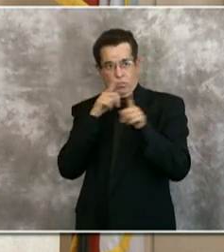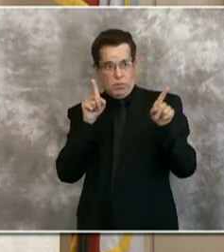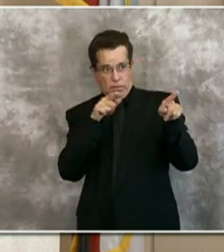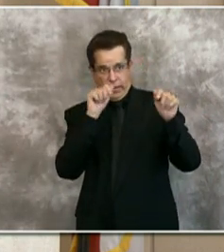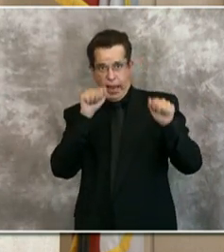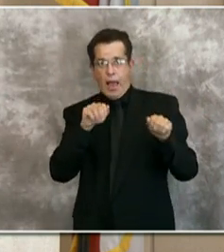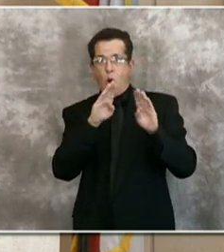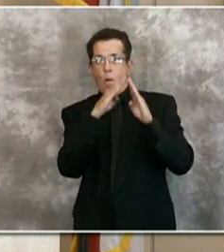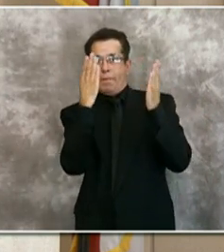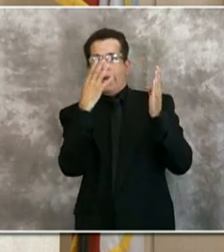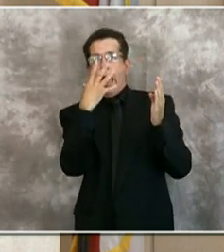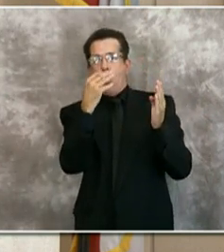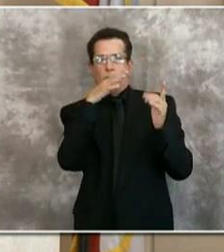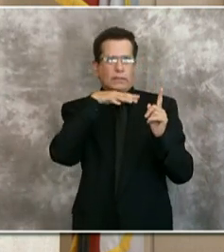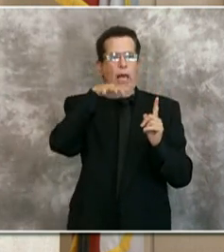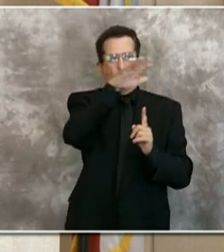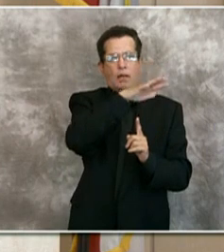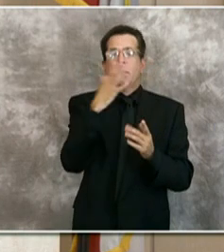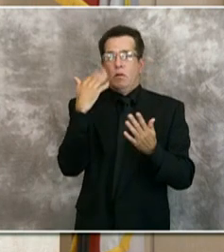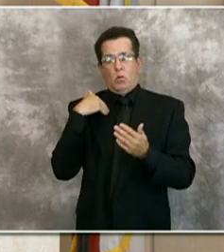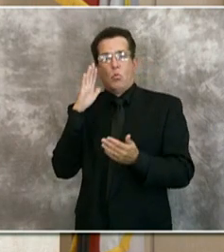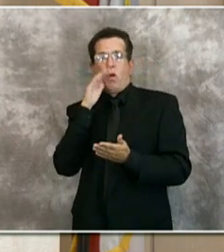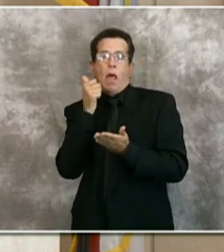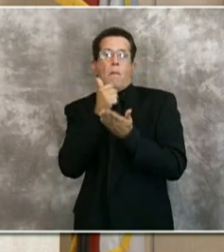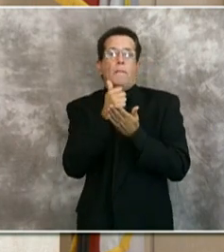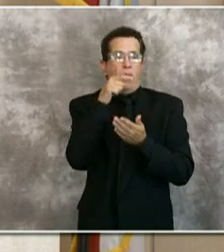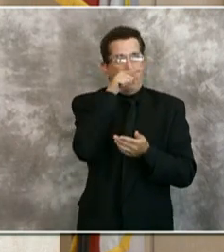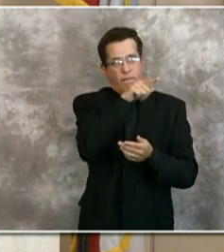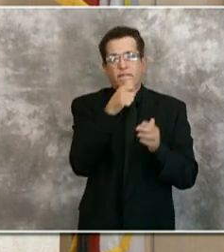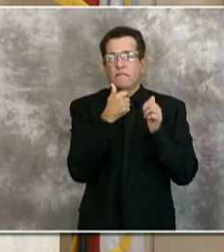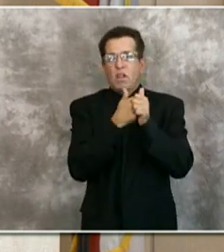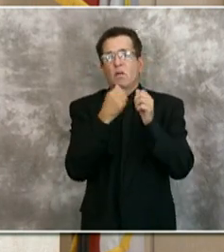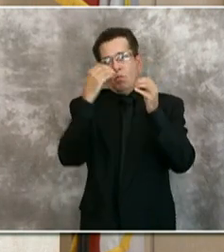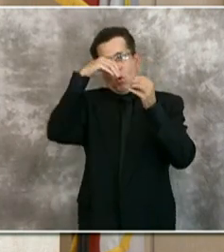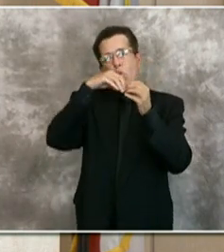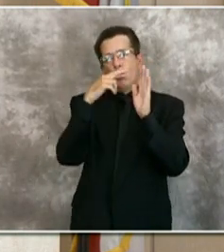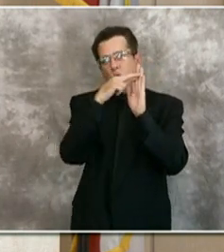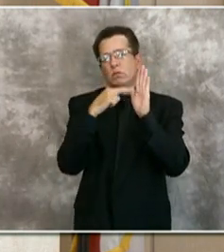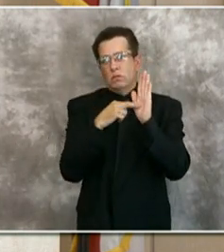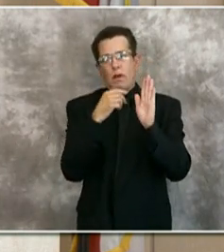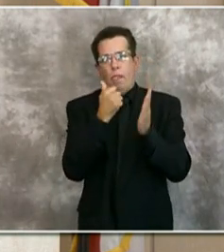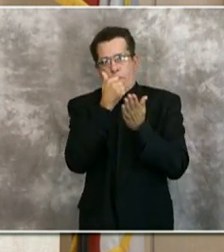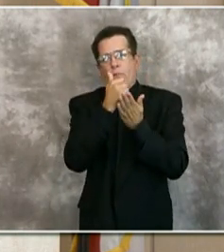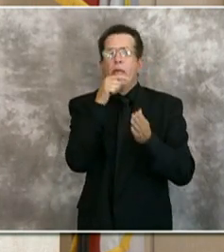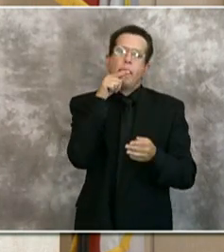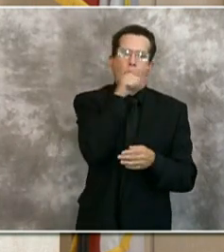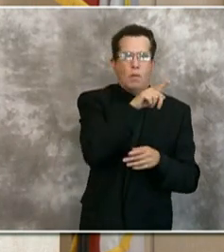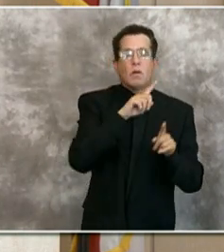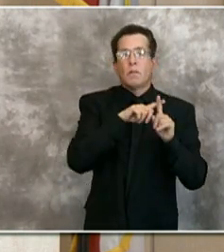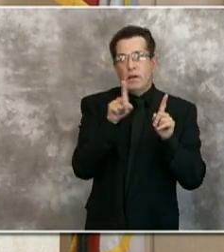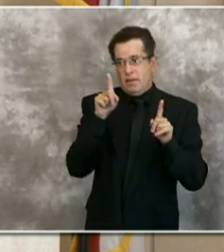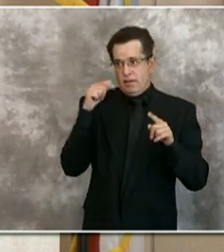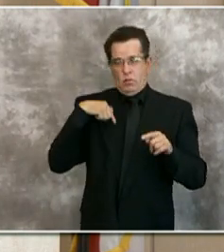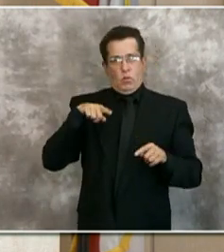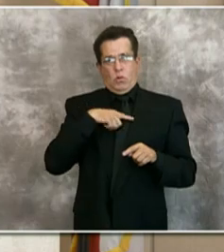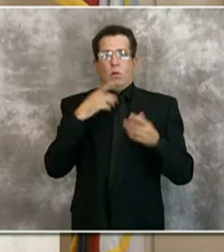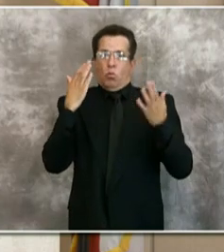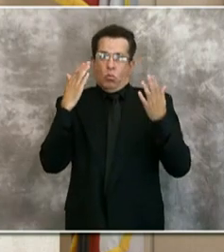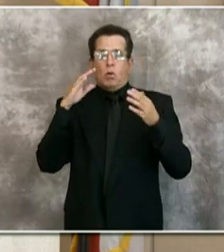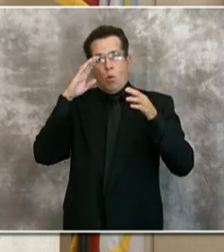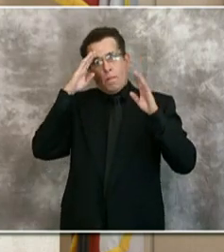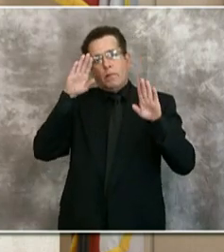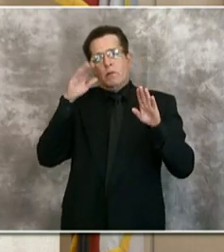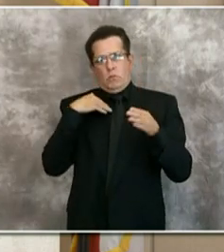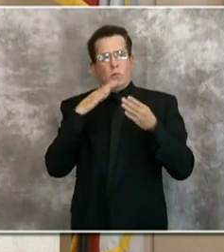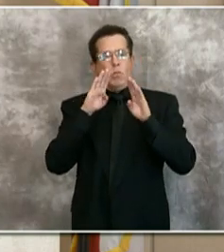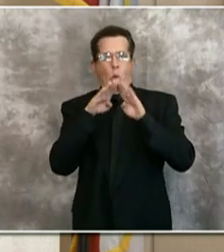outdoors, we may have to engage to help facilitate that in the most appropriate way. But I think in general, the move to deliver services outdoors is